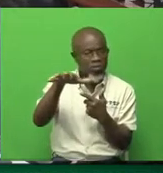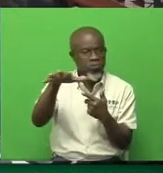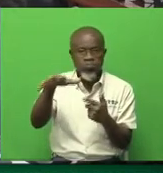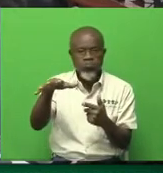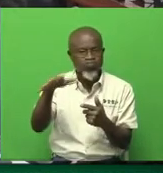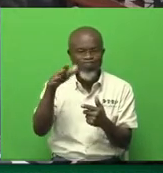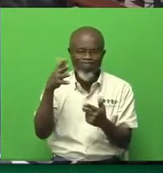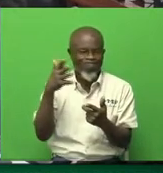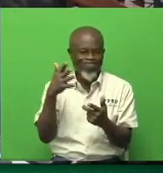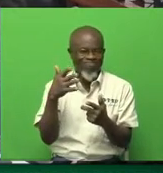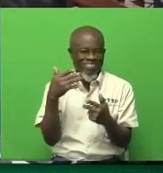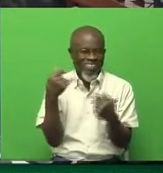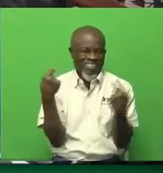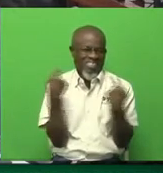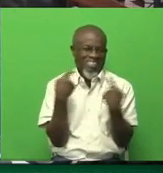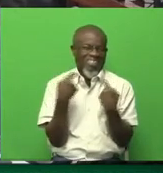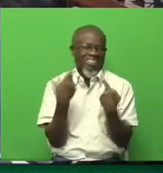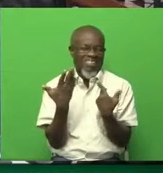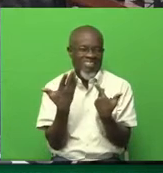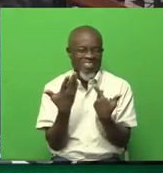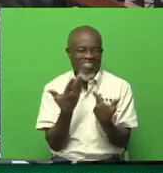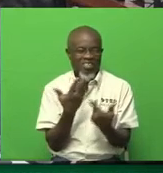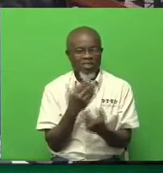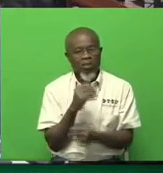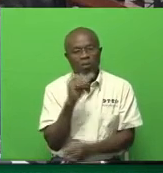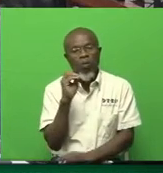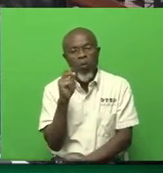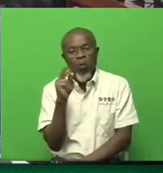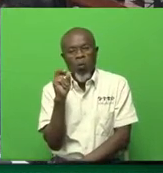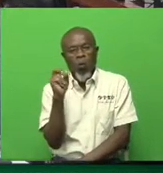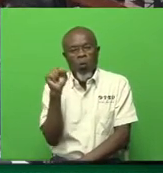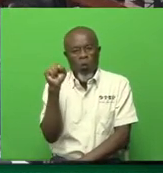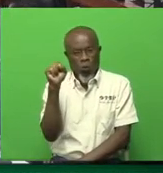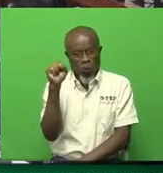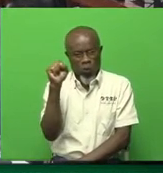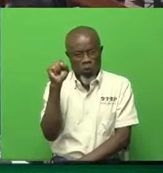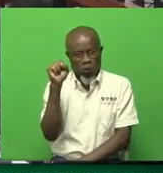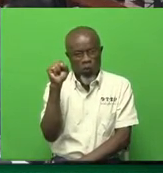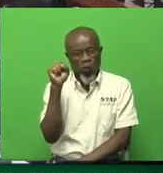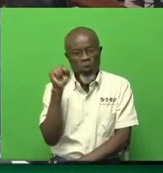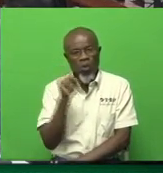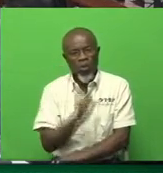again okay okay members foreign